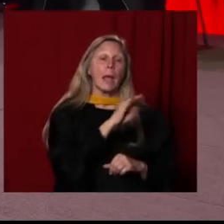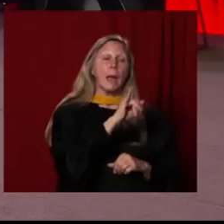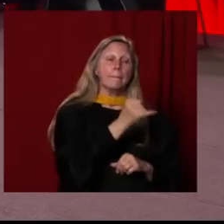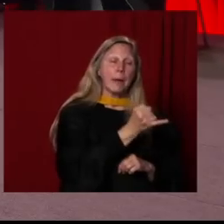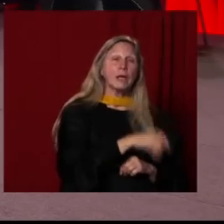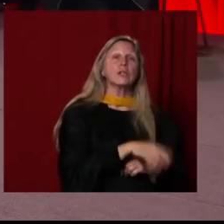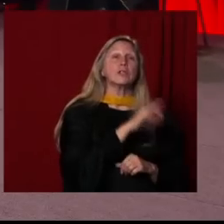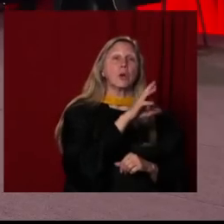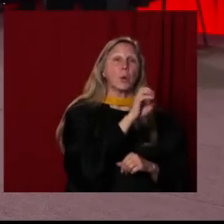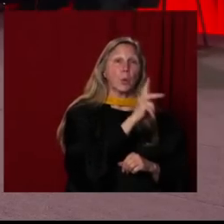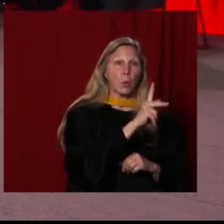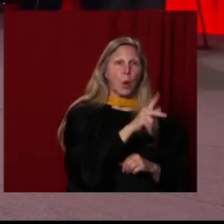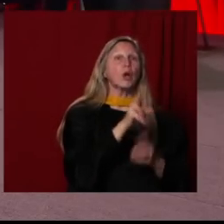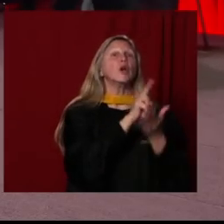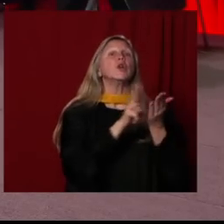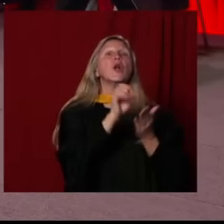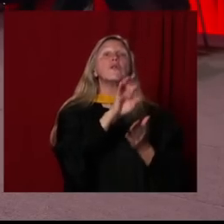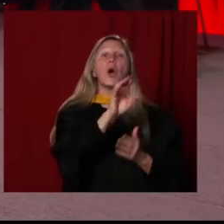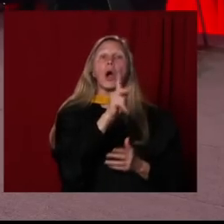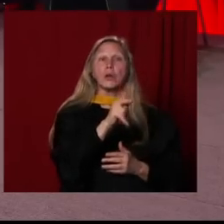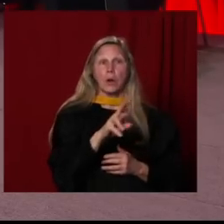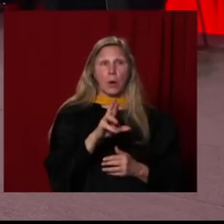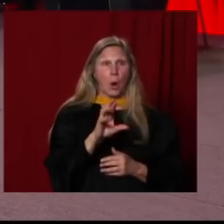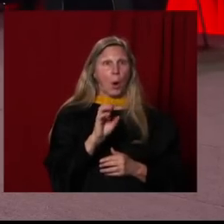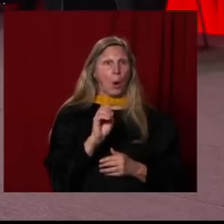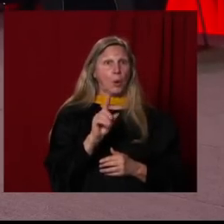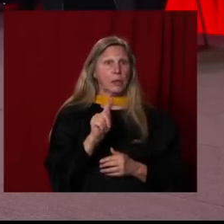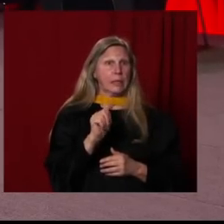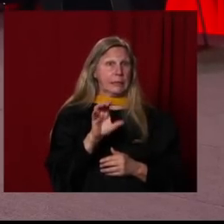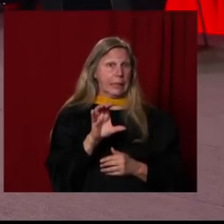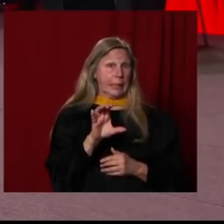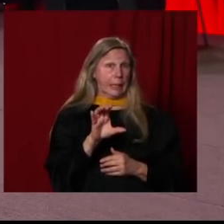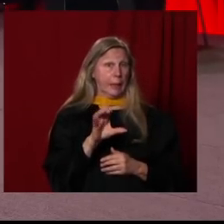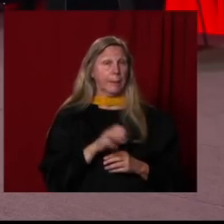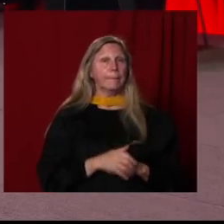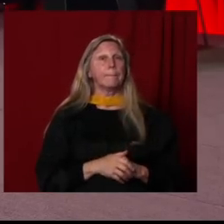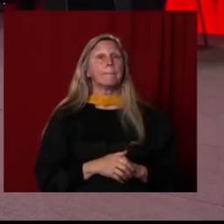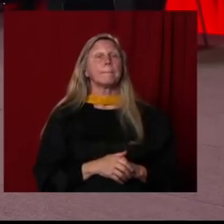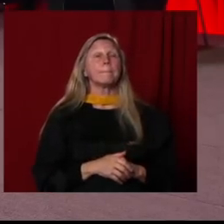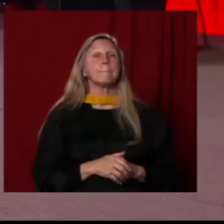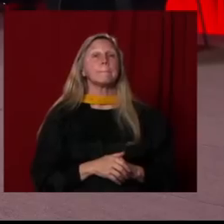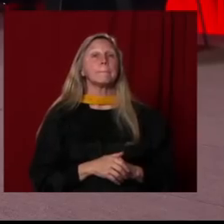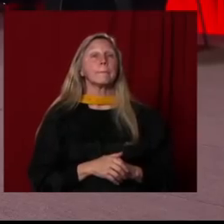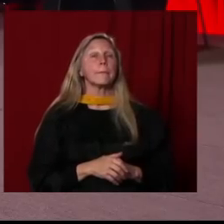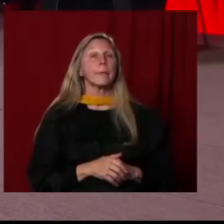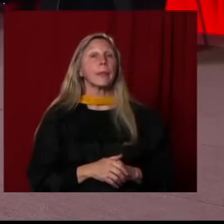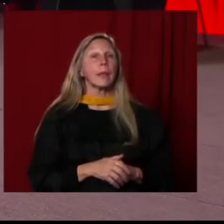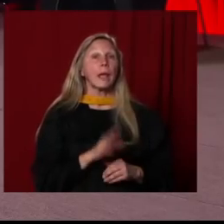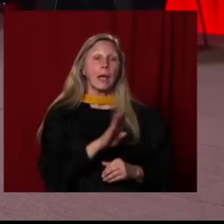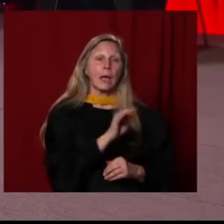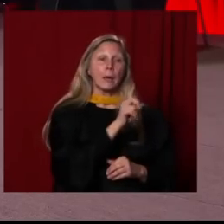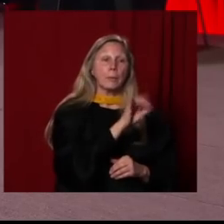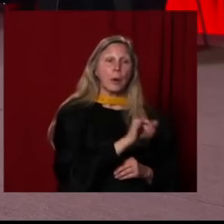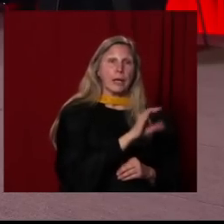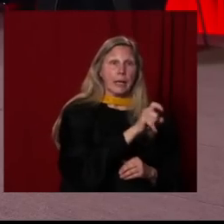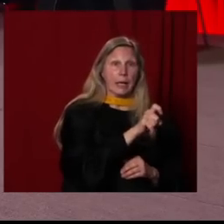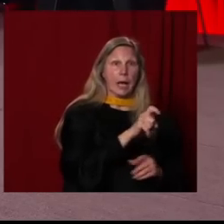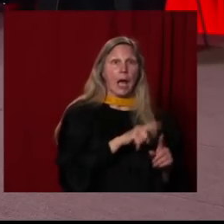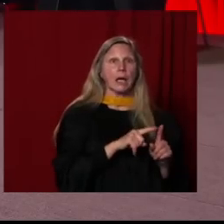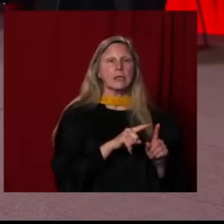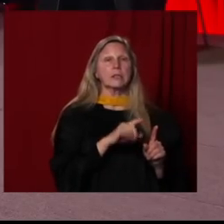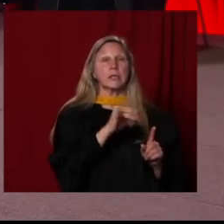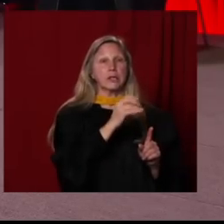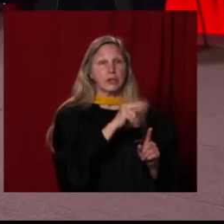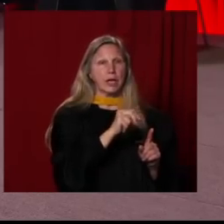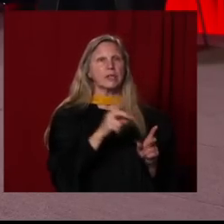Roloff, representing the University of Arkansas Army ROTC. Ms. Brandy Cox Jackson,